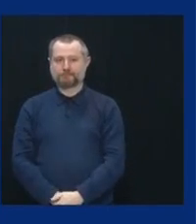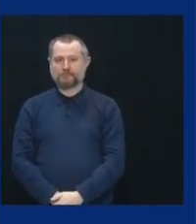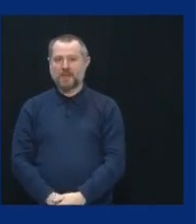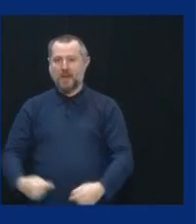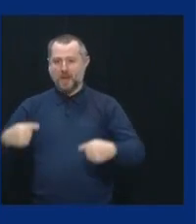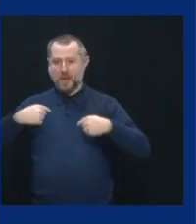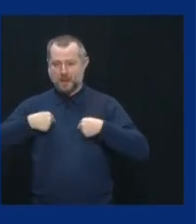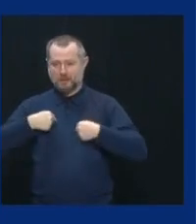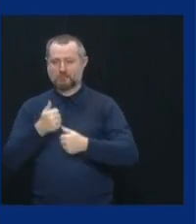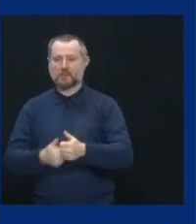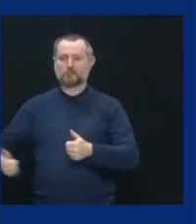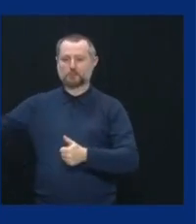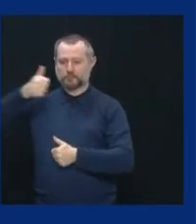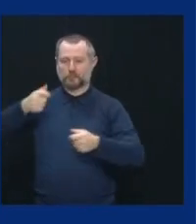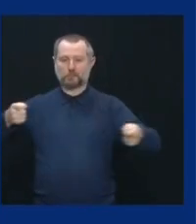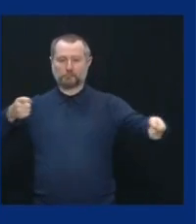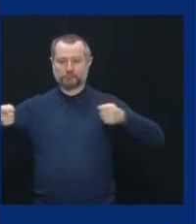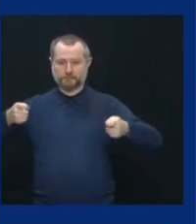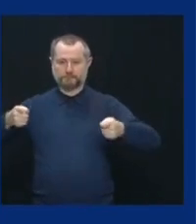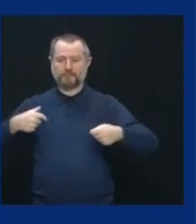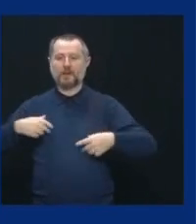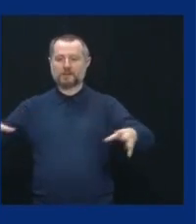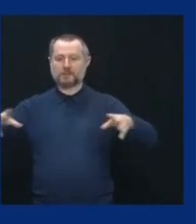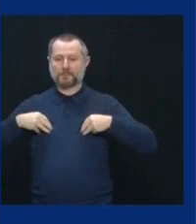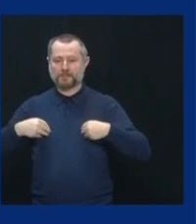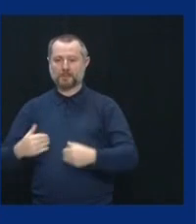charge. I take responsibility.